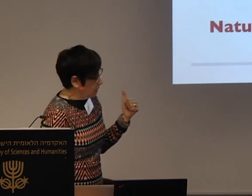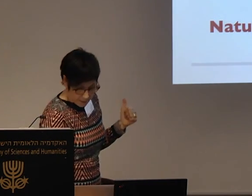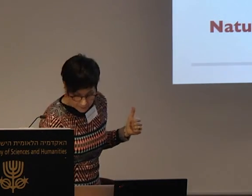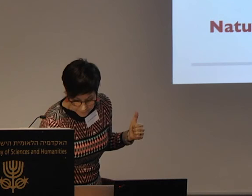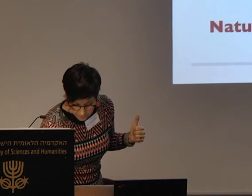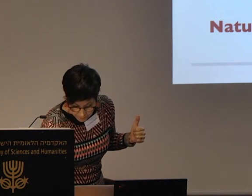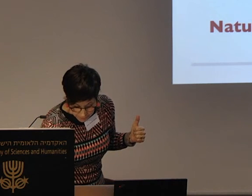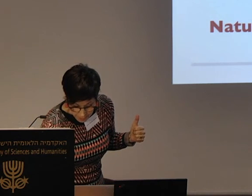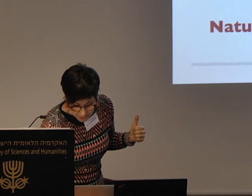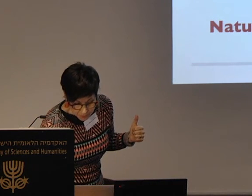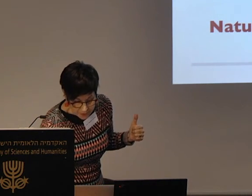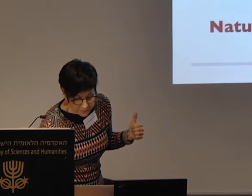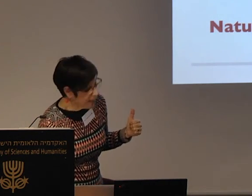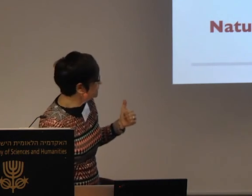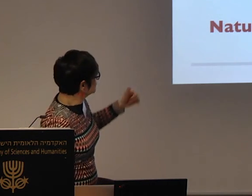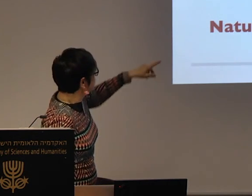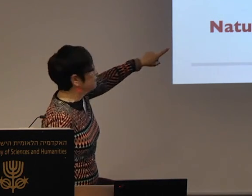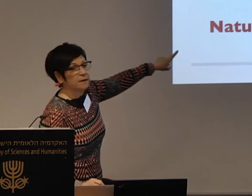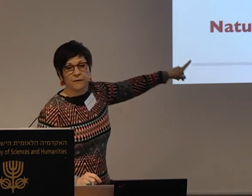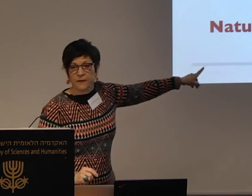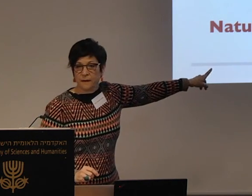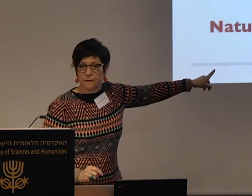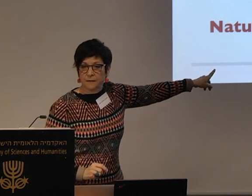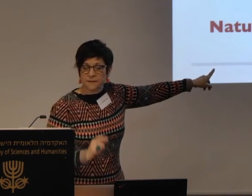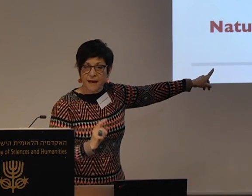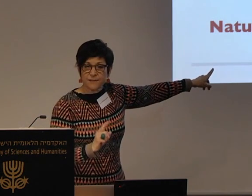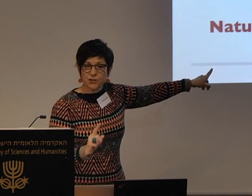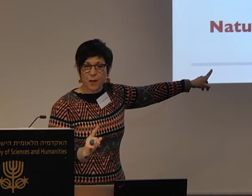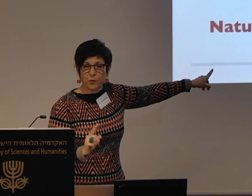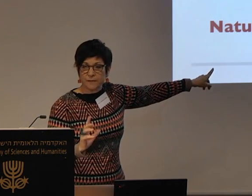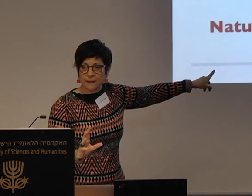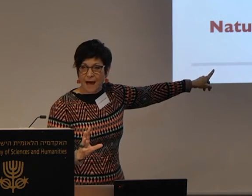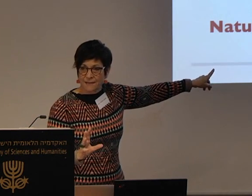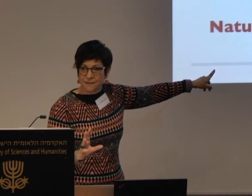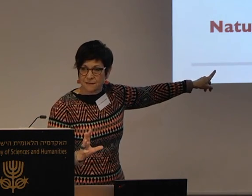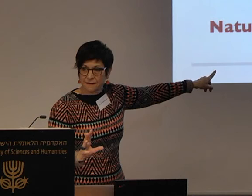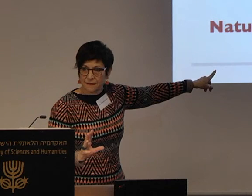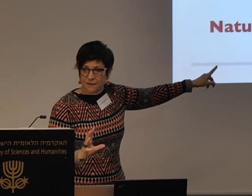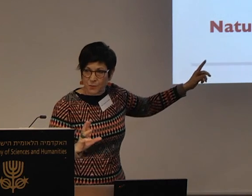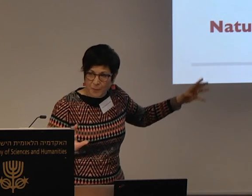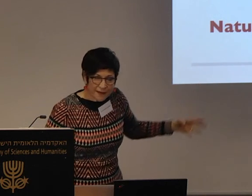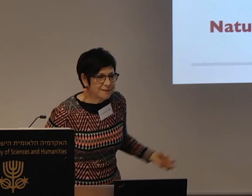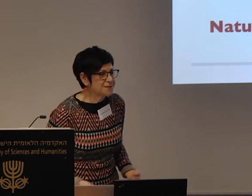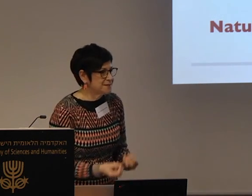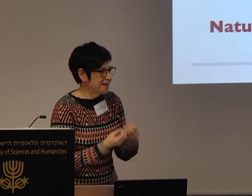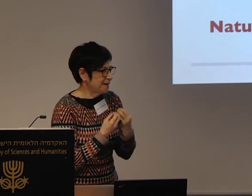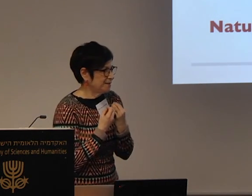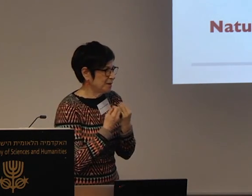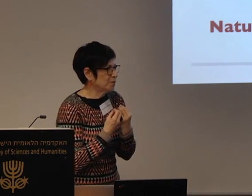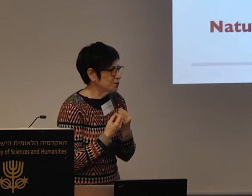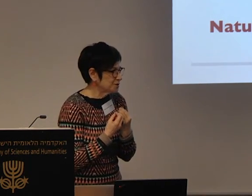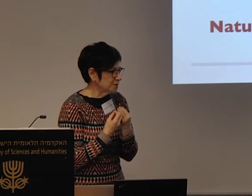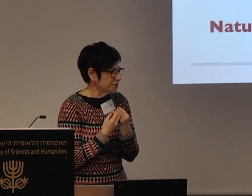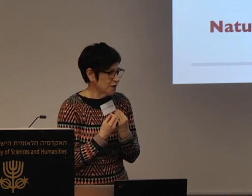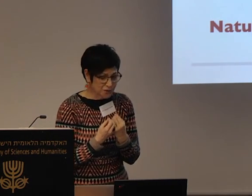the, uh, in 90% of the cases, the size and shape word is last. So we begin to see